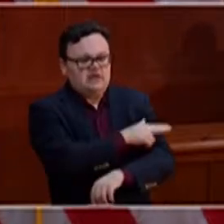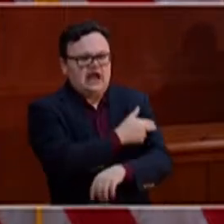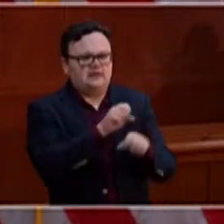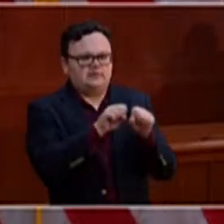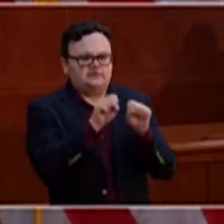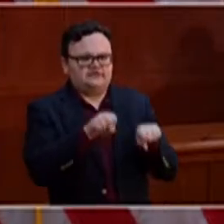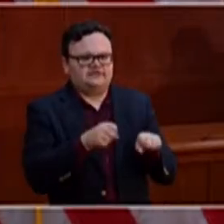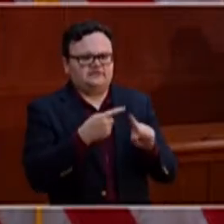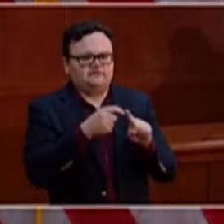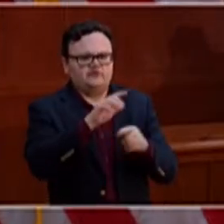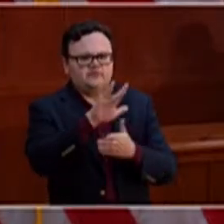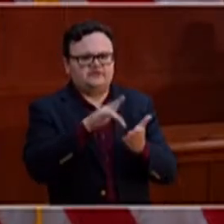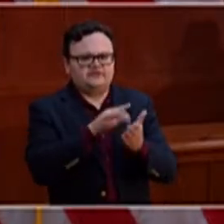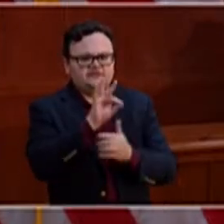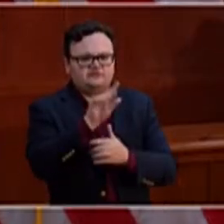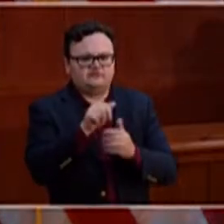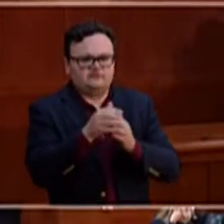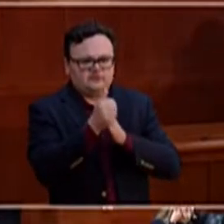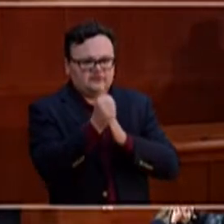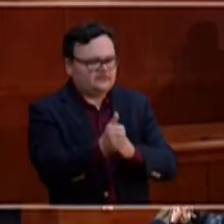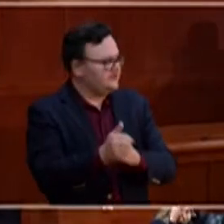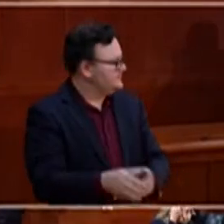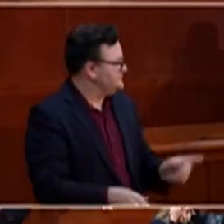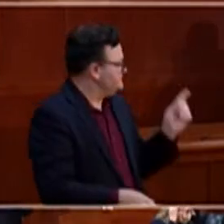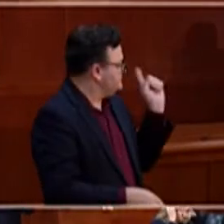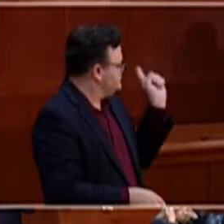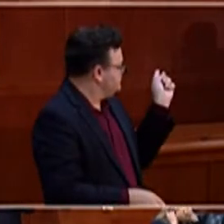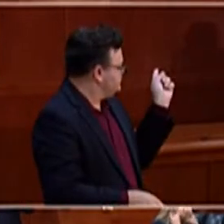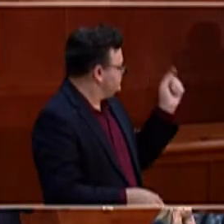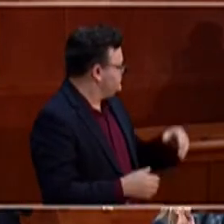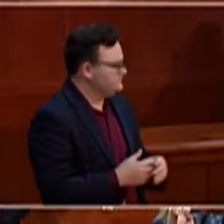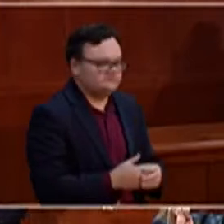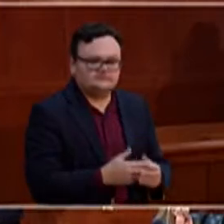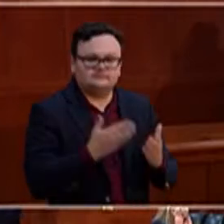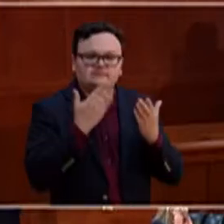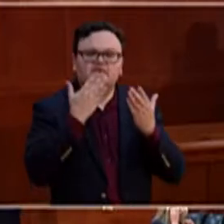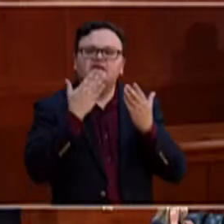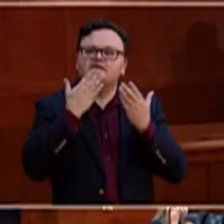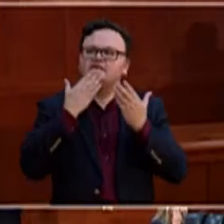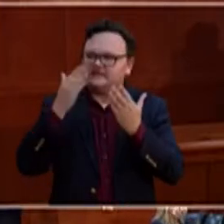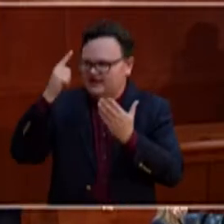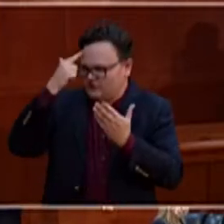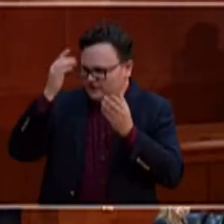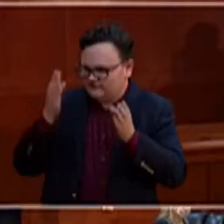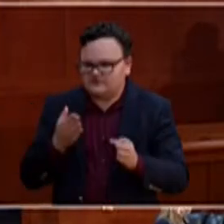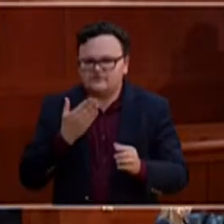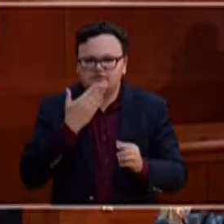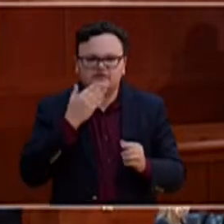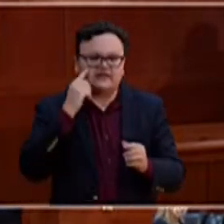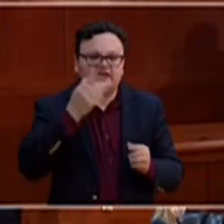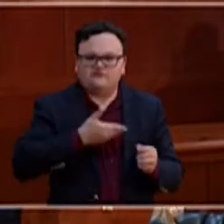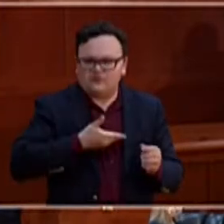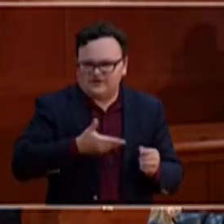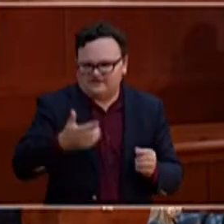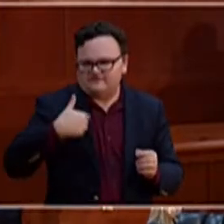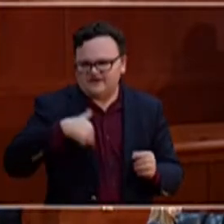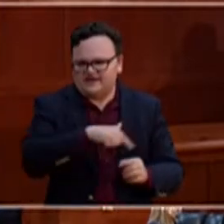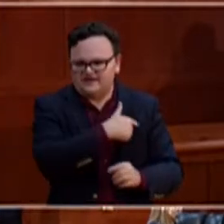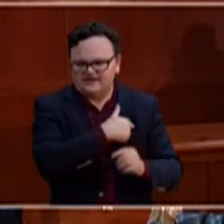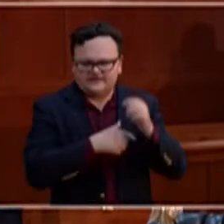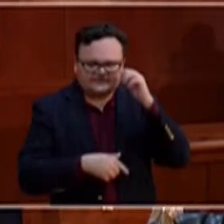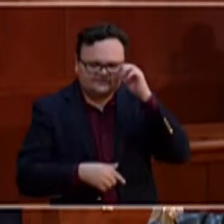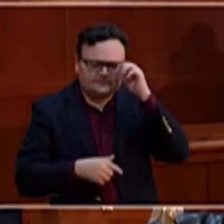it away? Sure. Thank you, Governor, and thank you for inviting us. As the